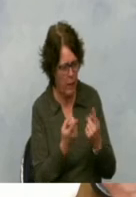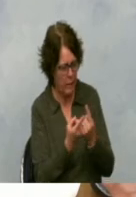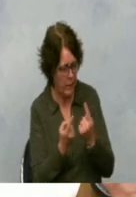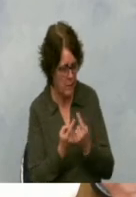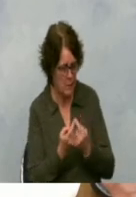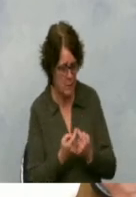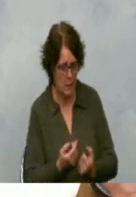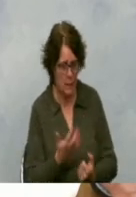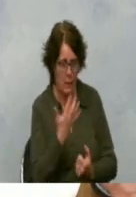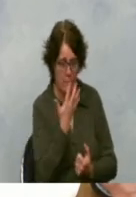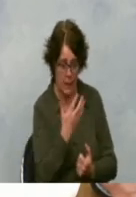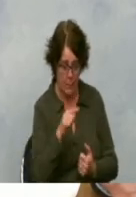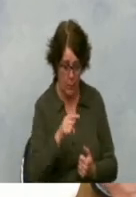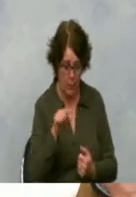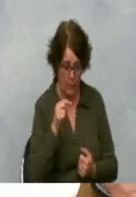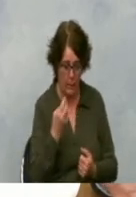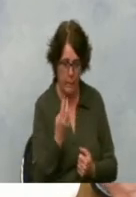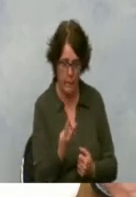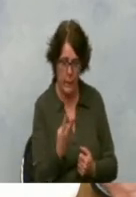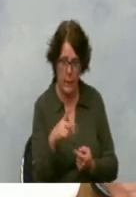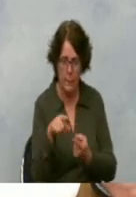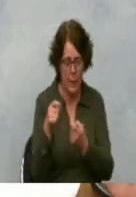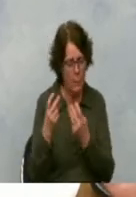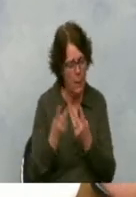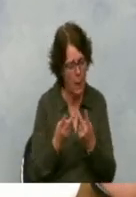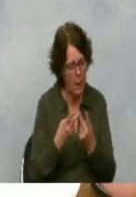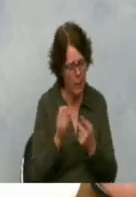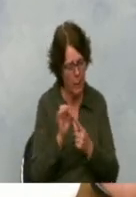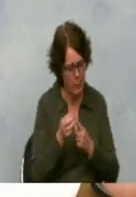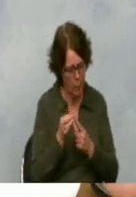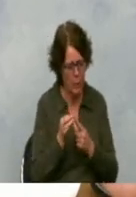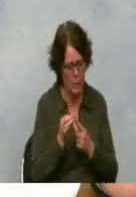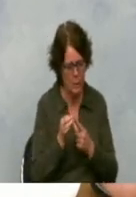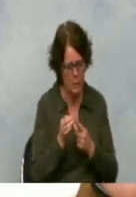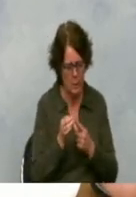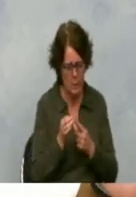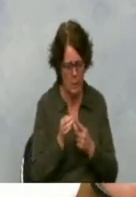5.3 picks up another point that I've made across the period of the